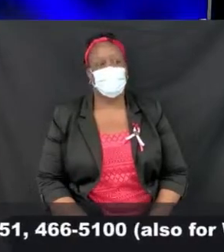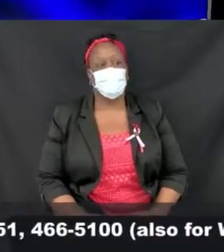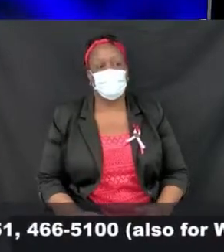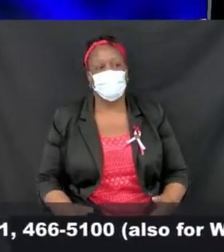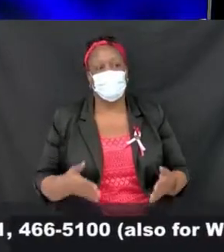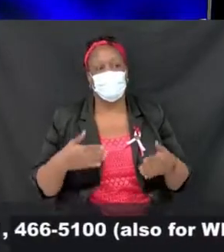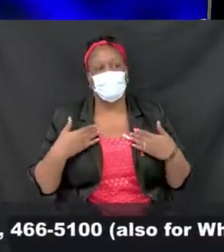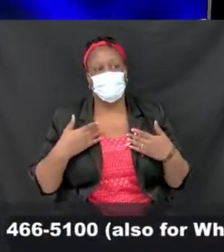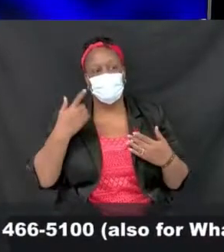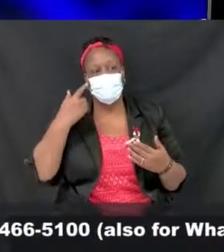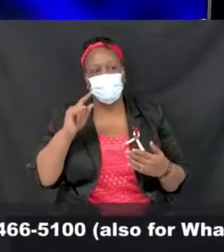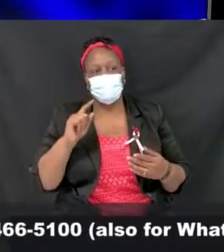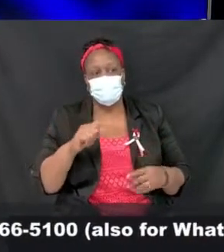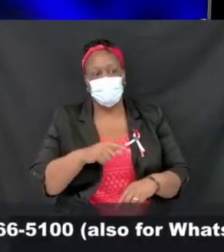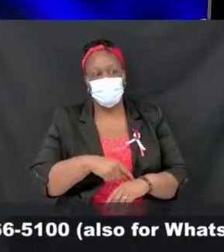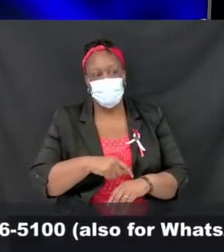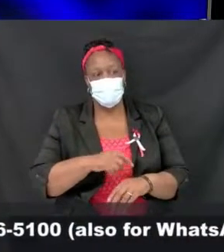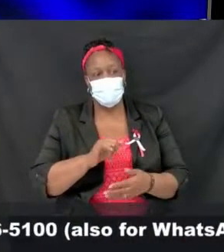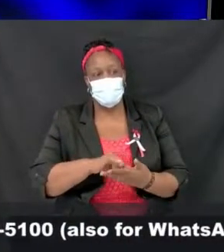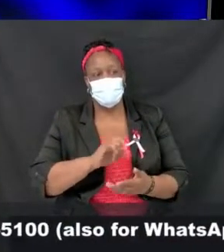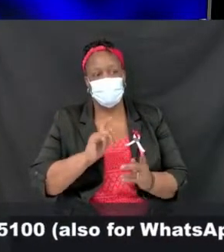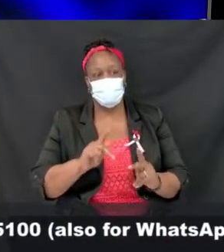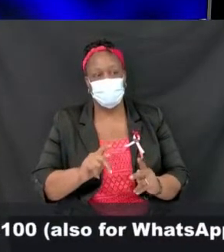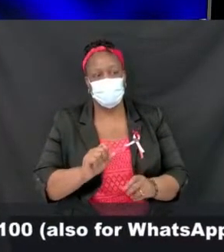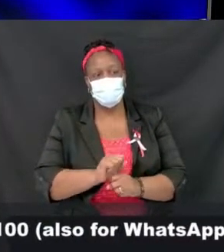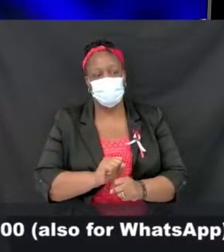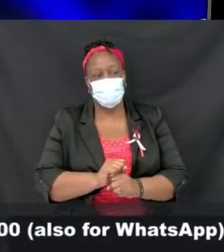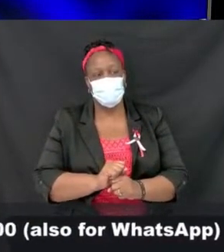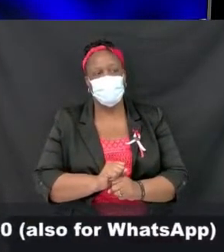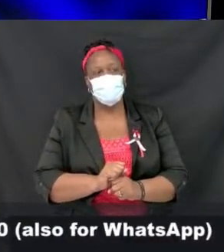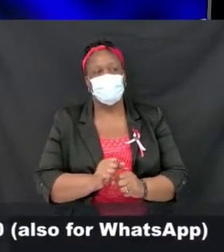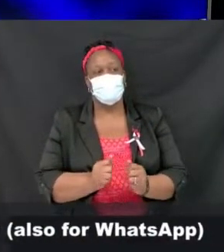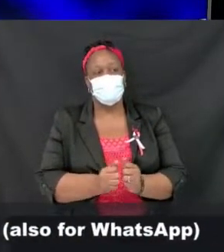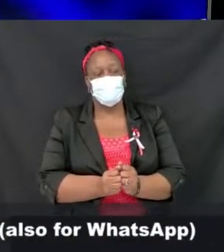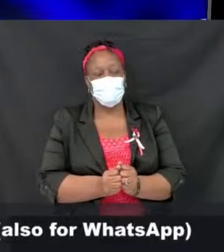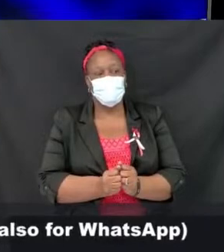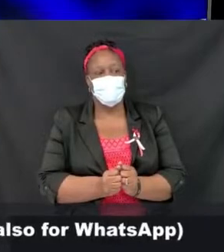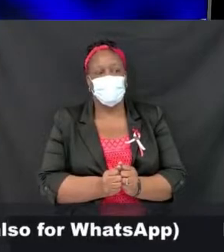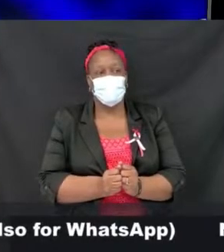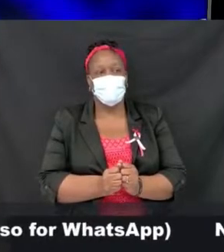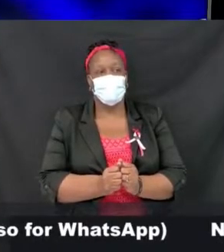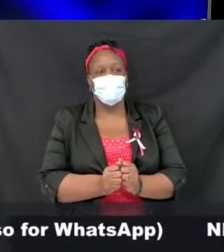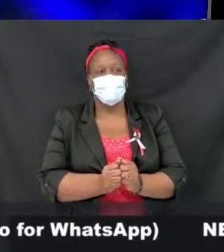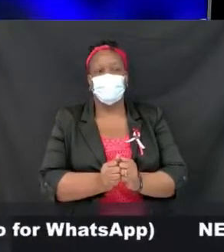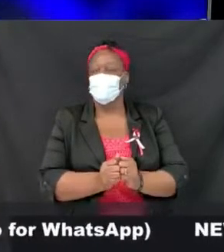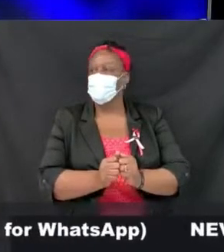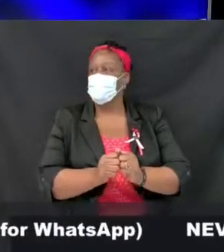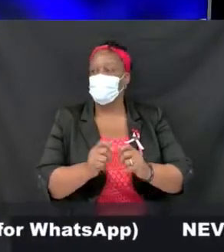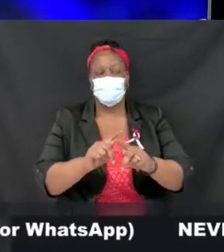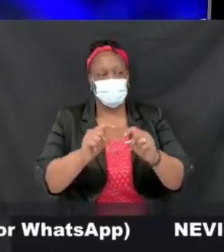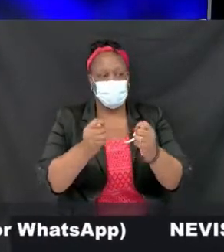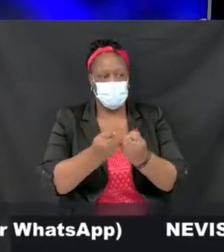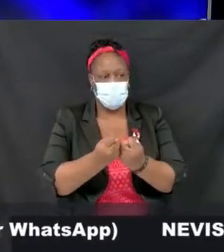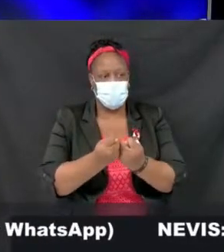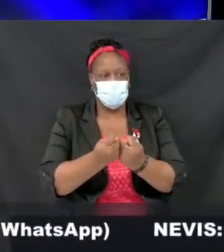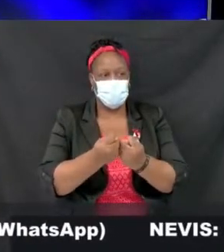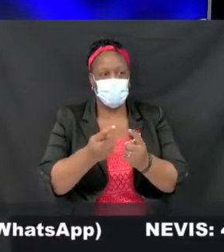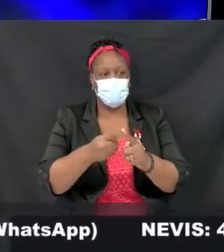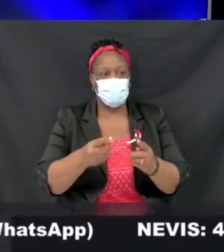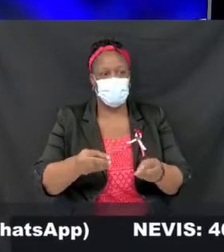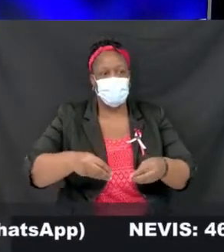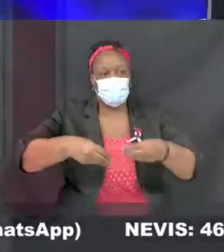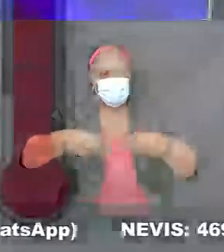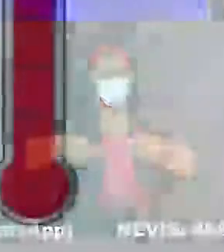the work that they did. I want to start off on a positive note in that the Federation of St. Kitts and Nevis, we